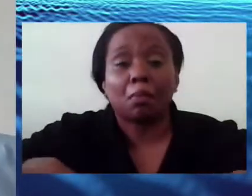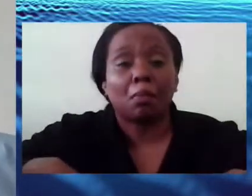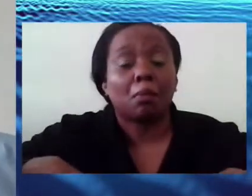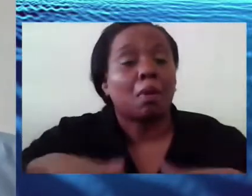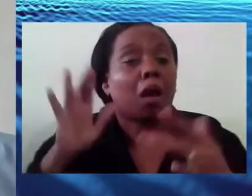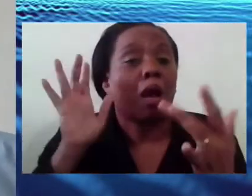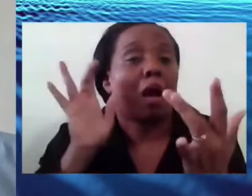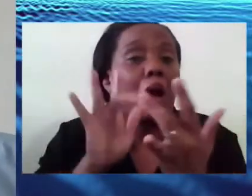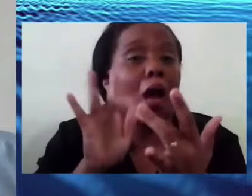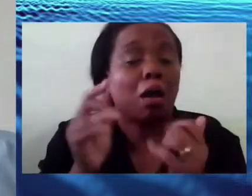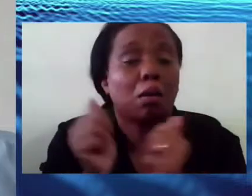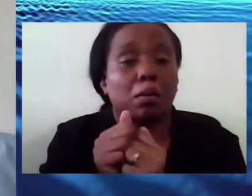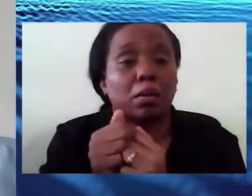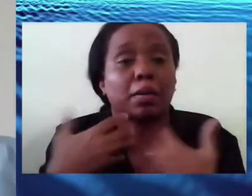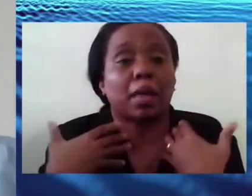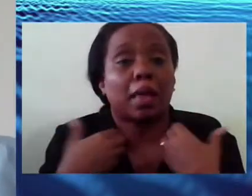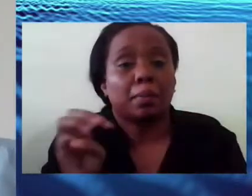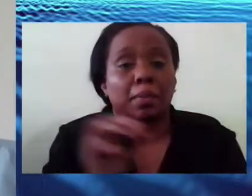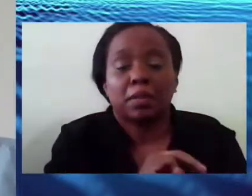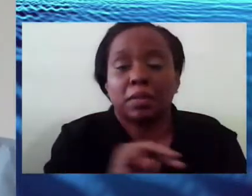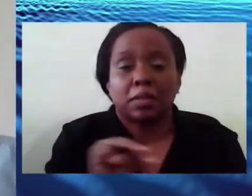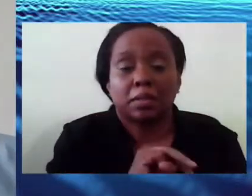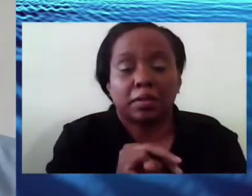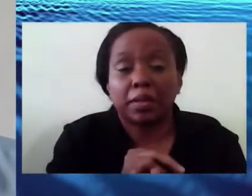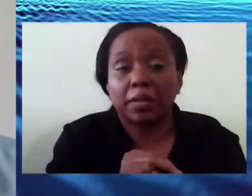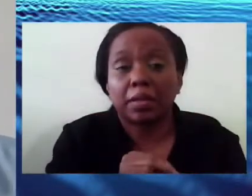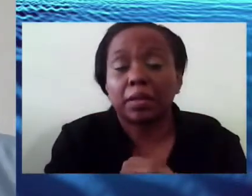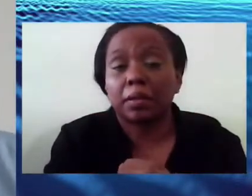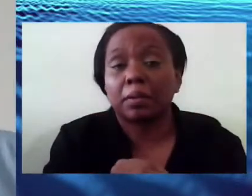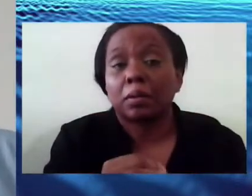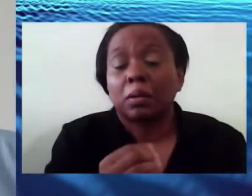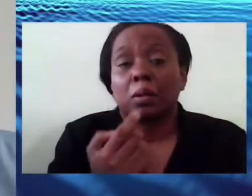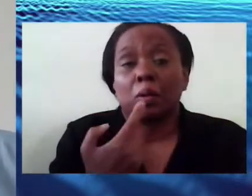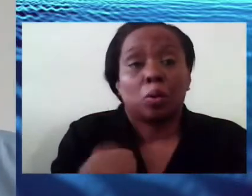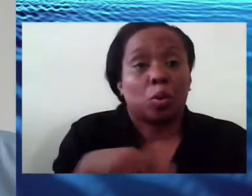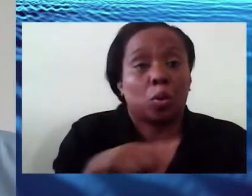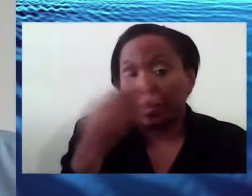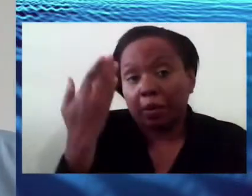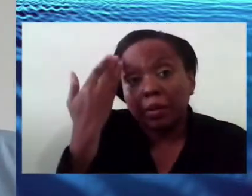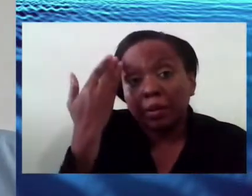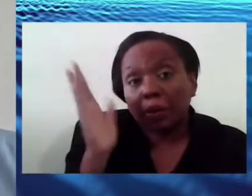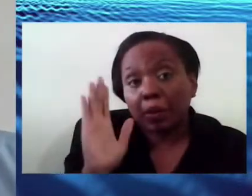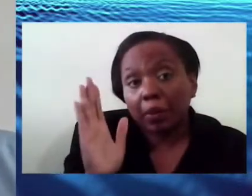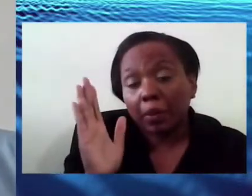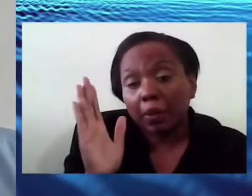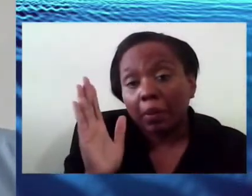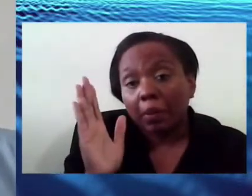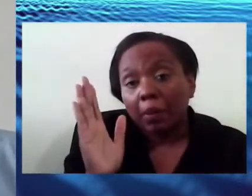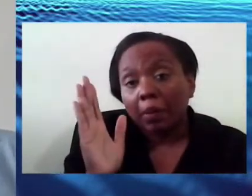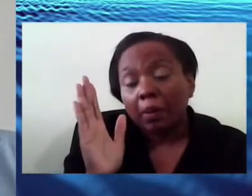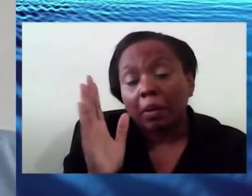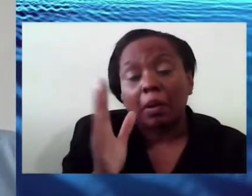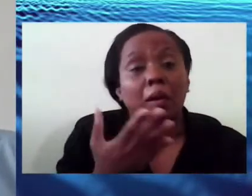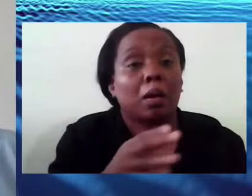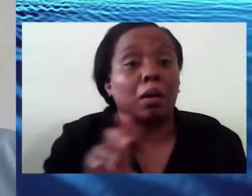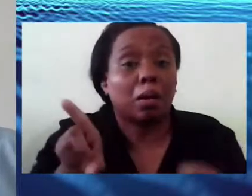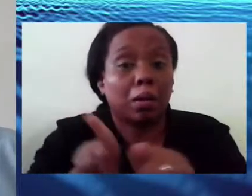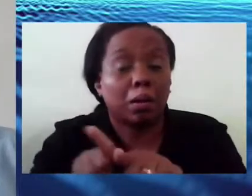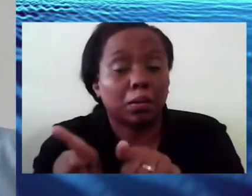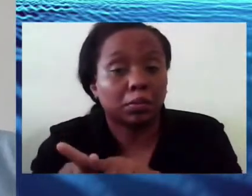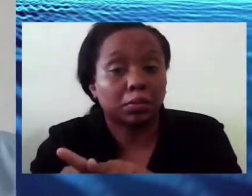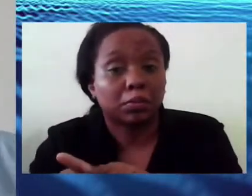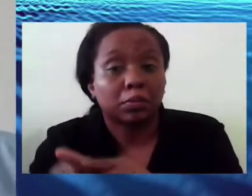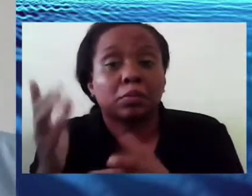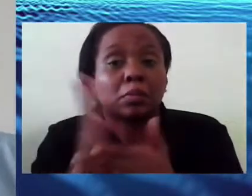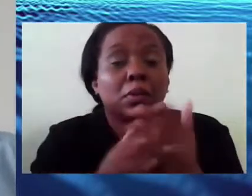1, we have not been told about your exposure. And 2, in cases where we